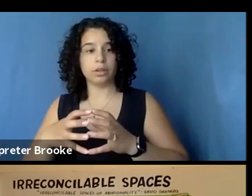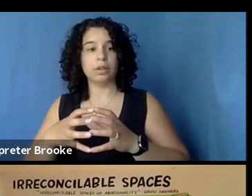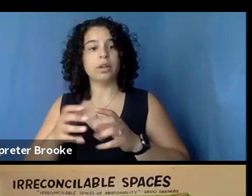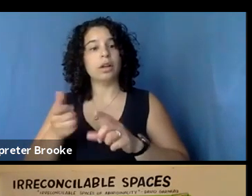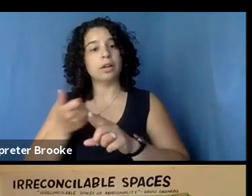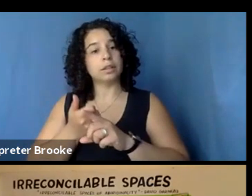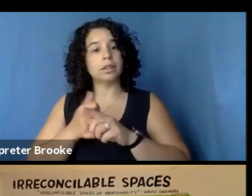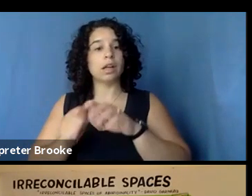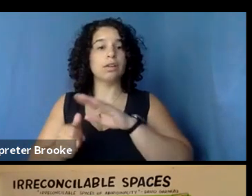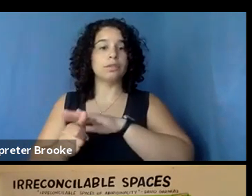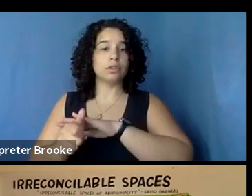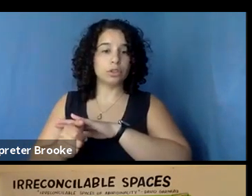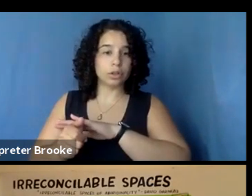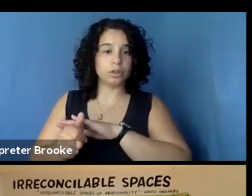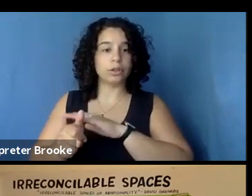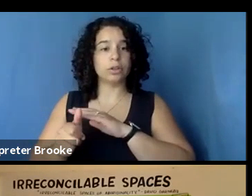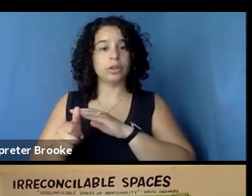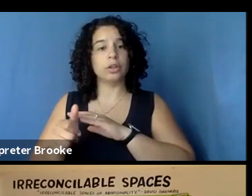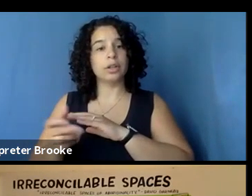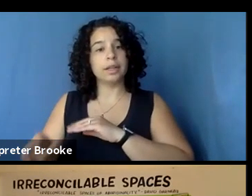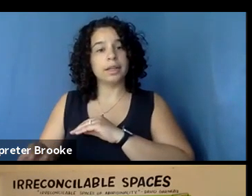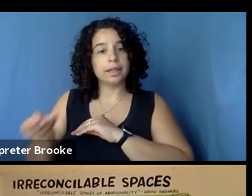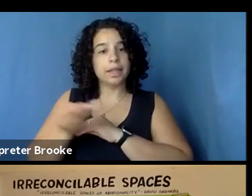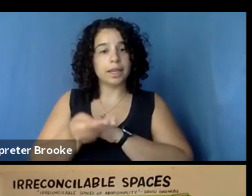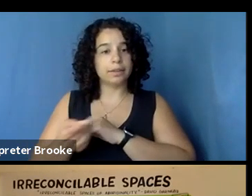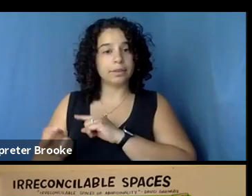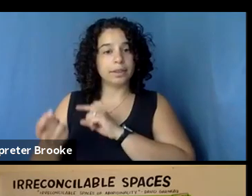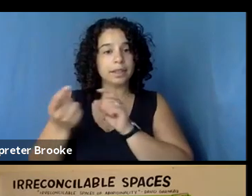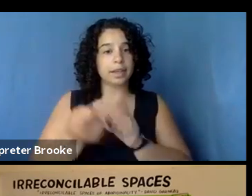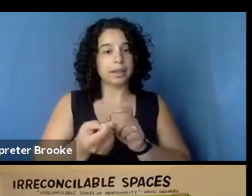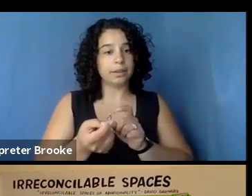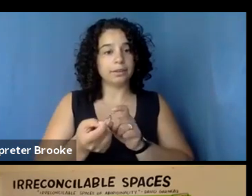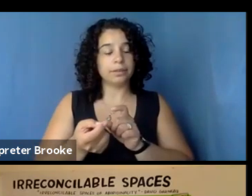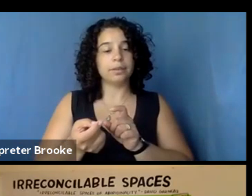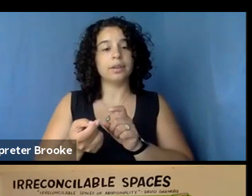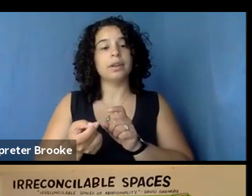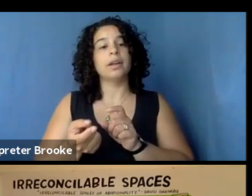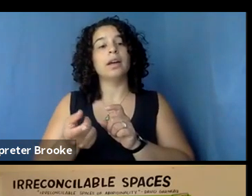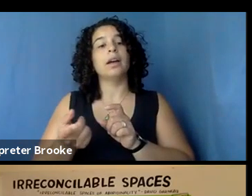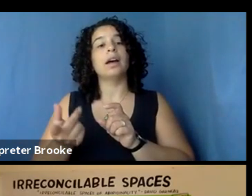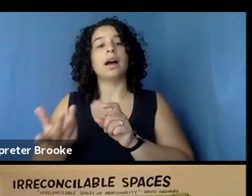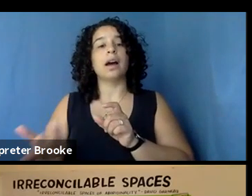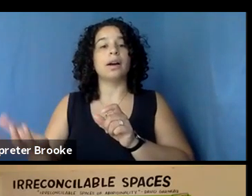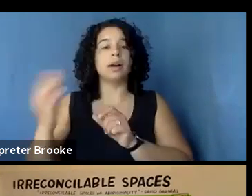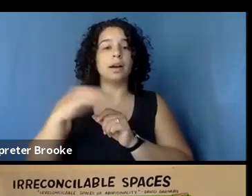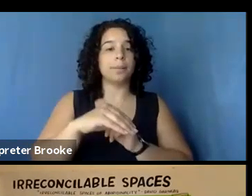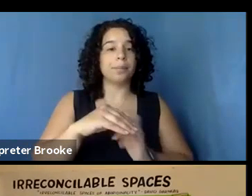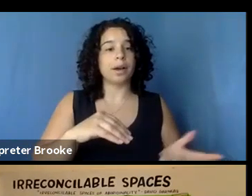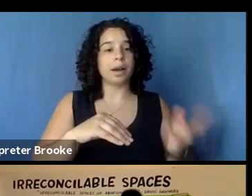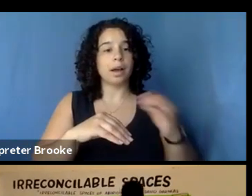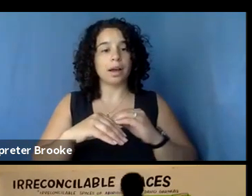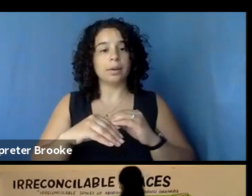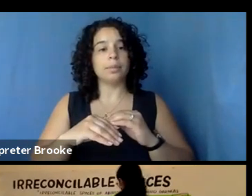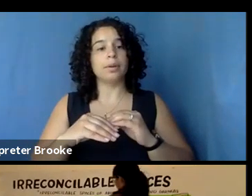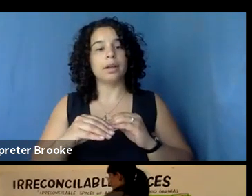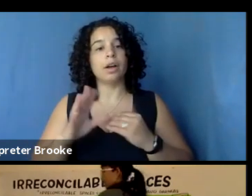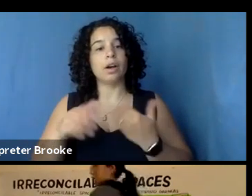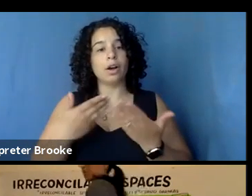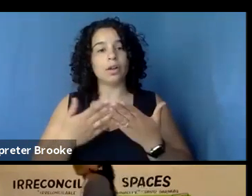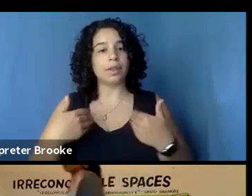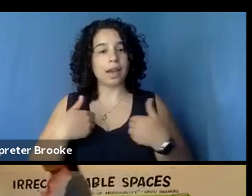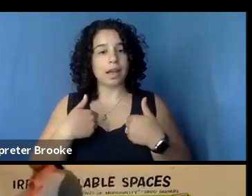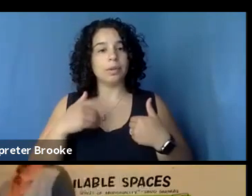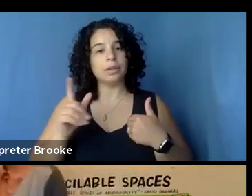know, the turtle gives his back, and then there is an earth diver story. There are all these animals who